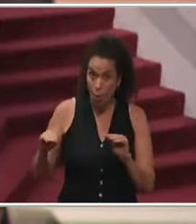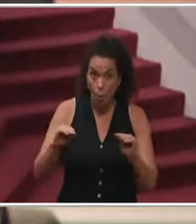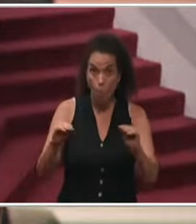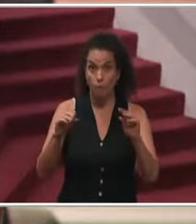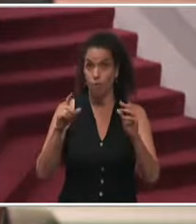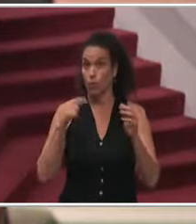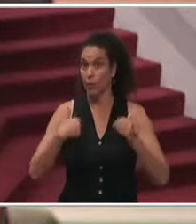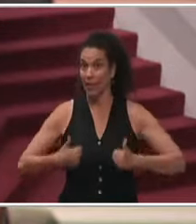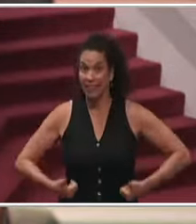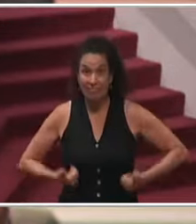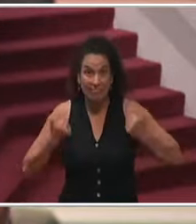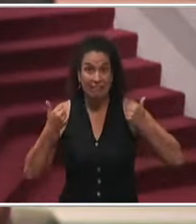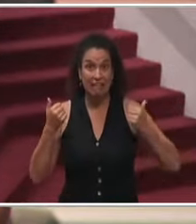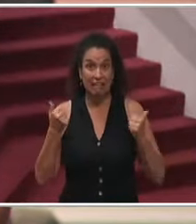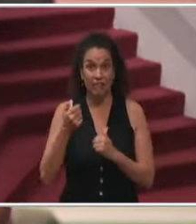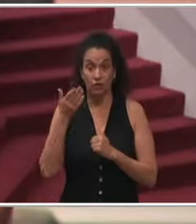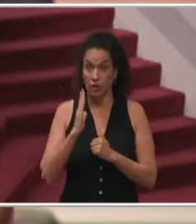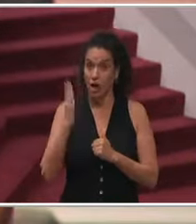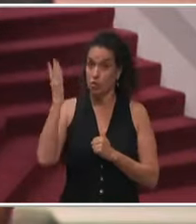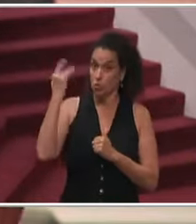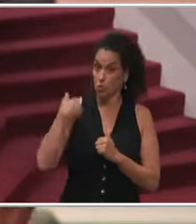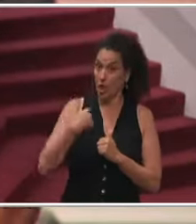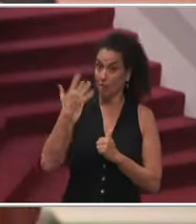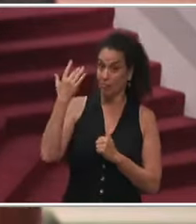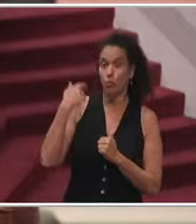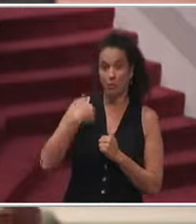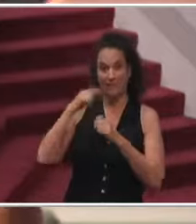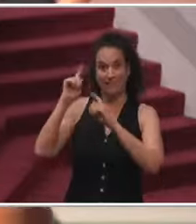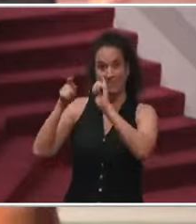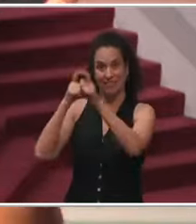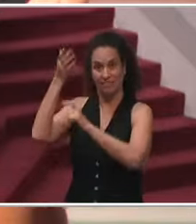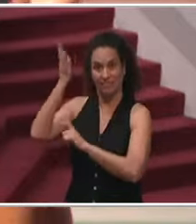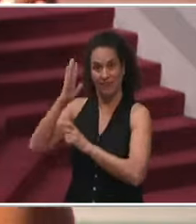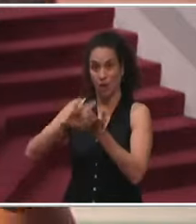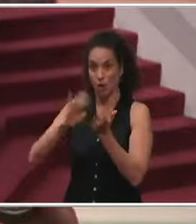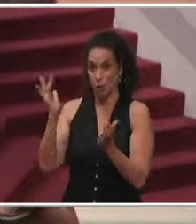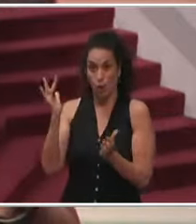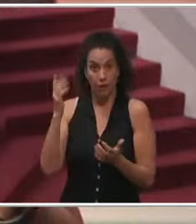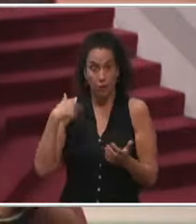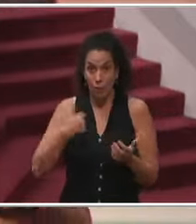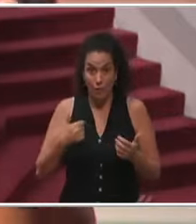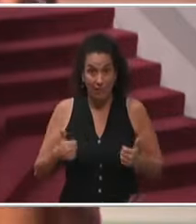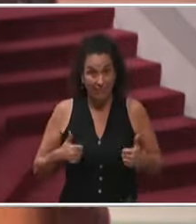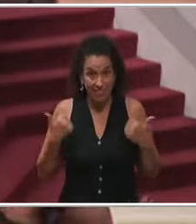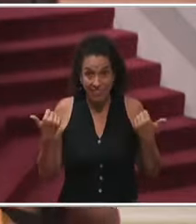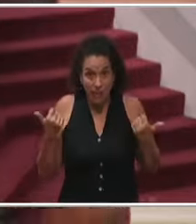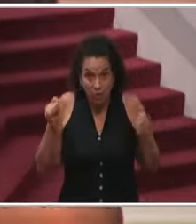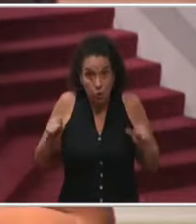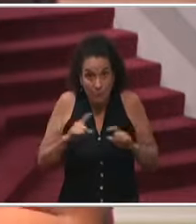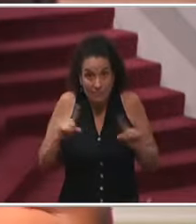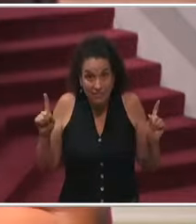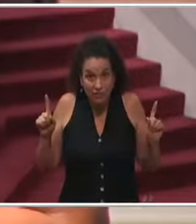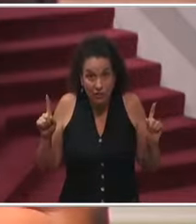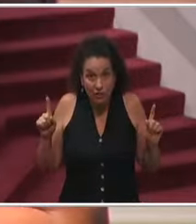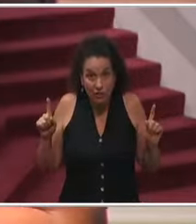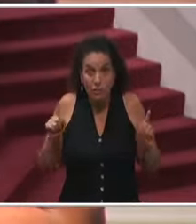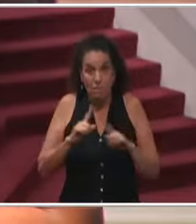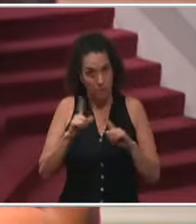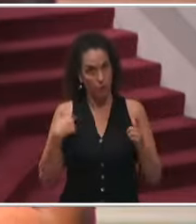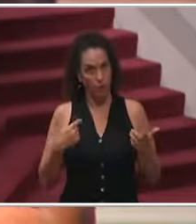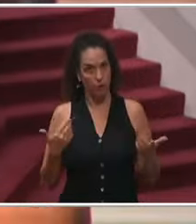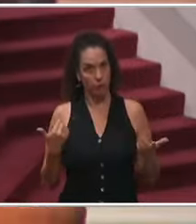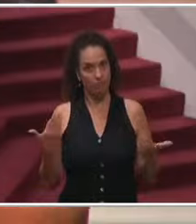So God deserves the glory for the fact that we are here. It could have been different, but we're here today, and